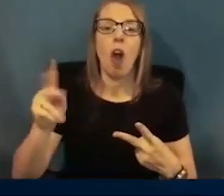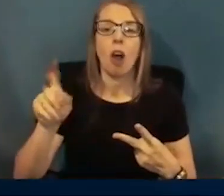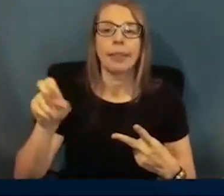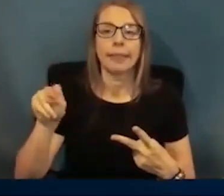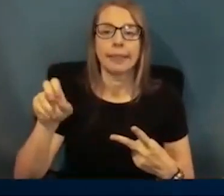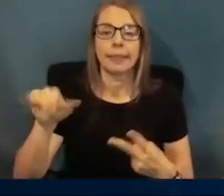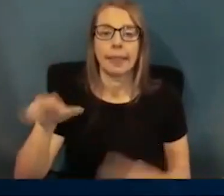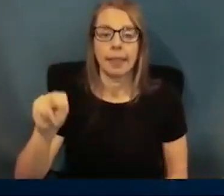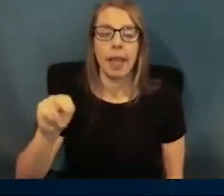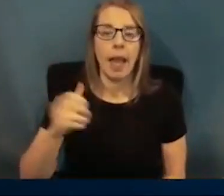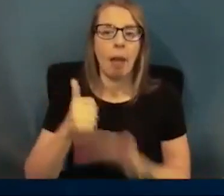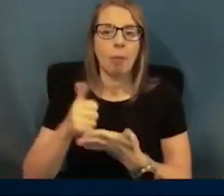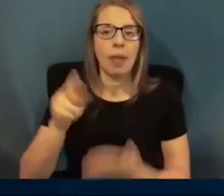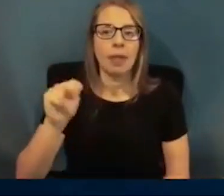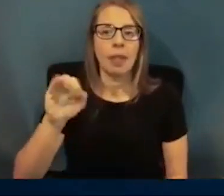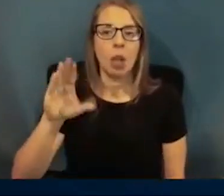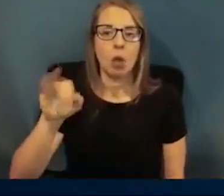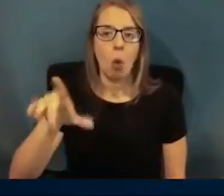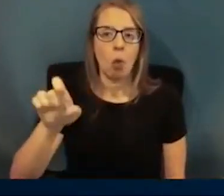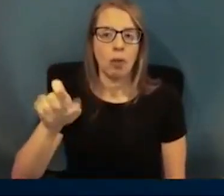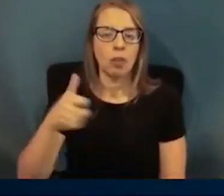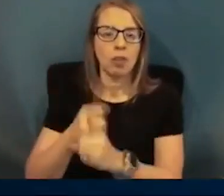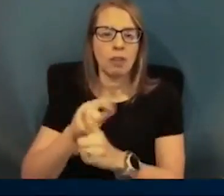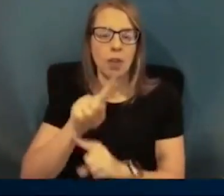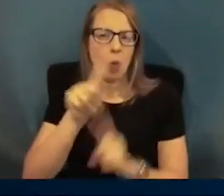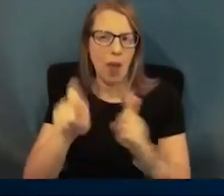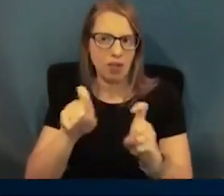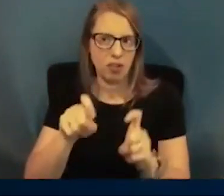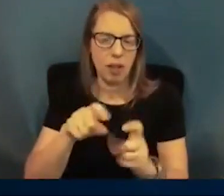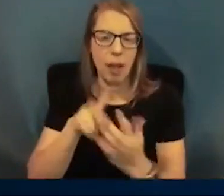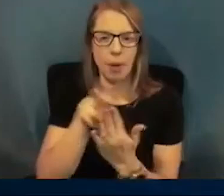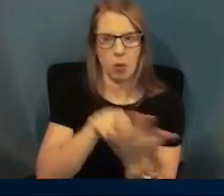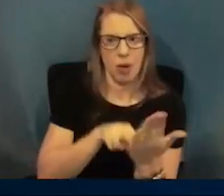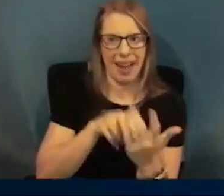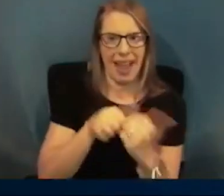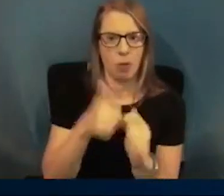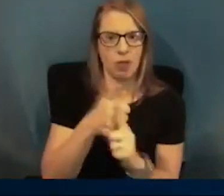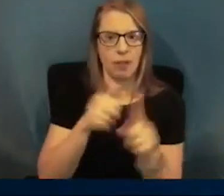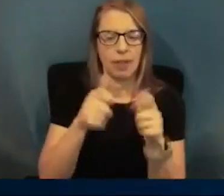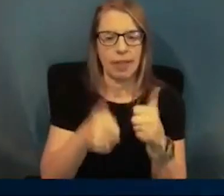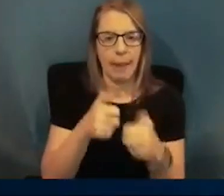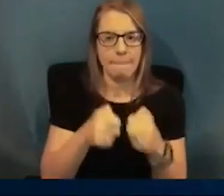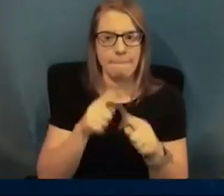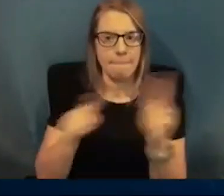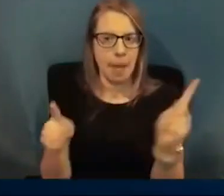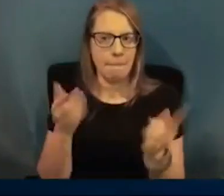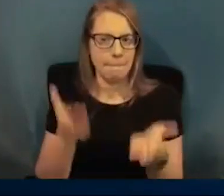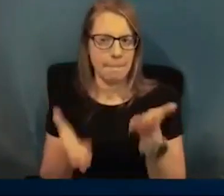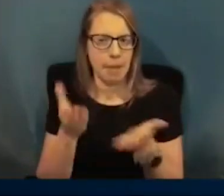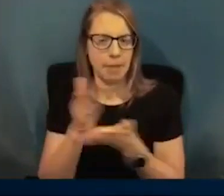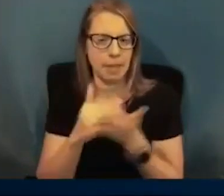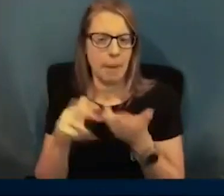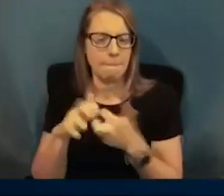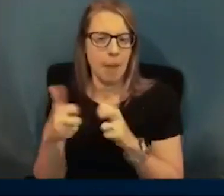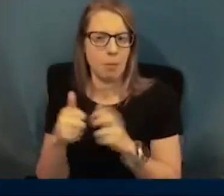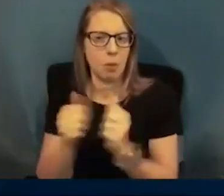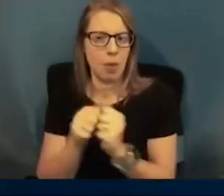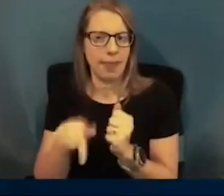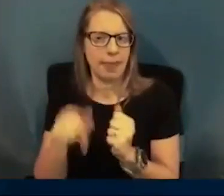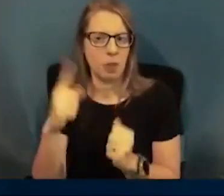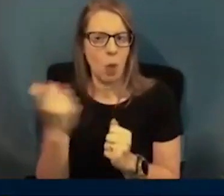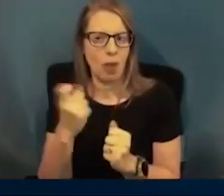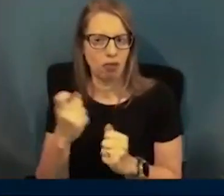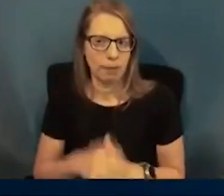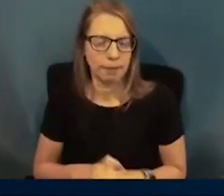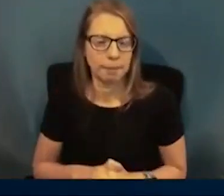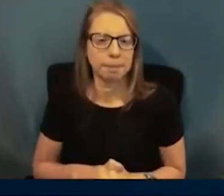She has a question that I think, I'm going to read it the way she's written it, but there may be some problems with this question in